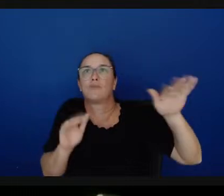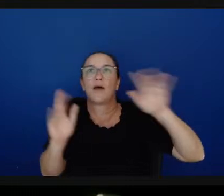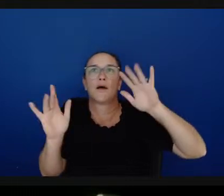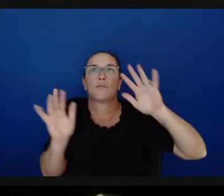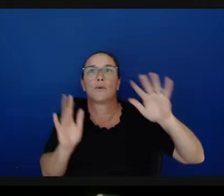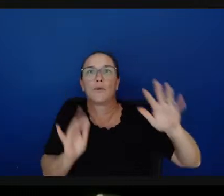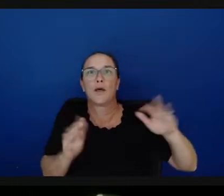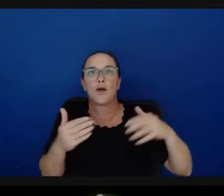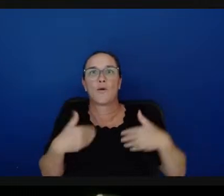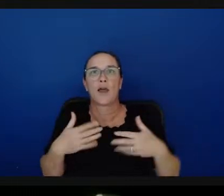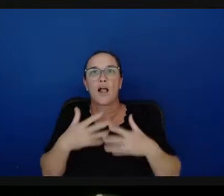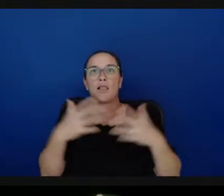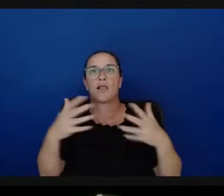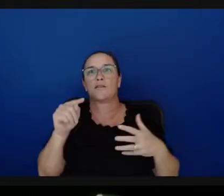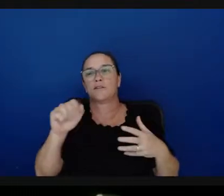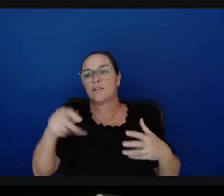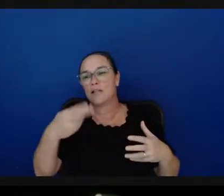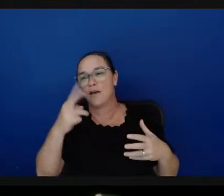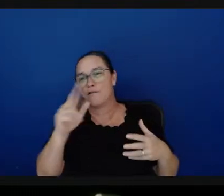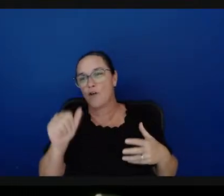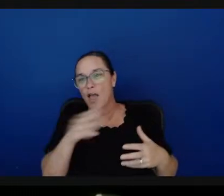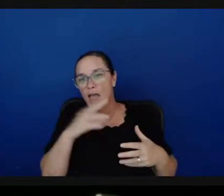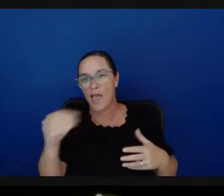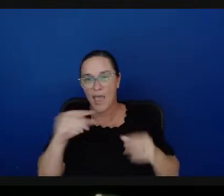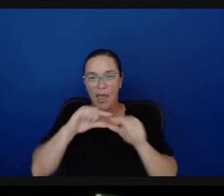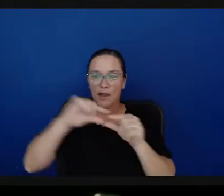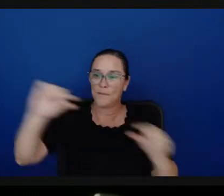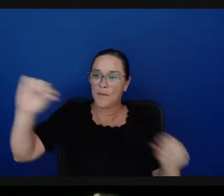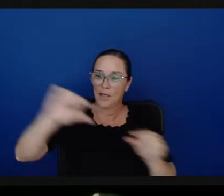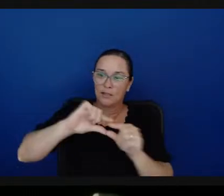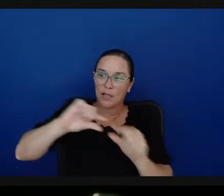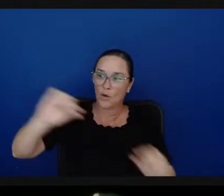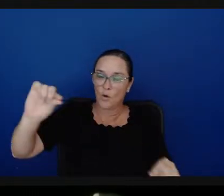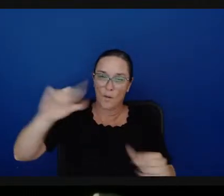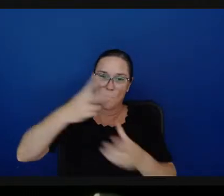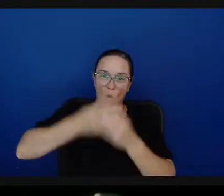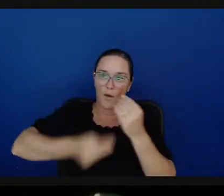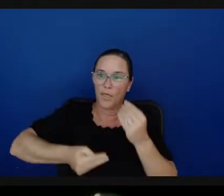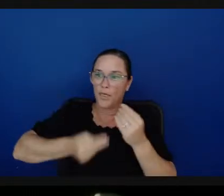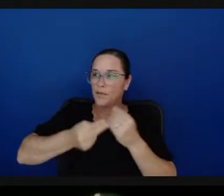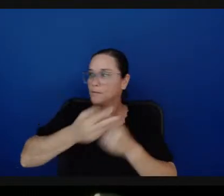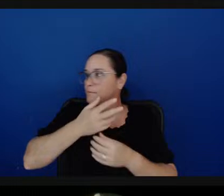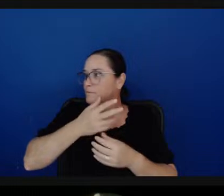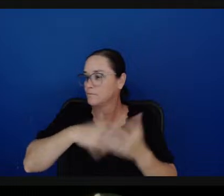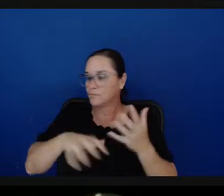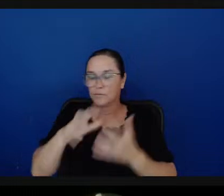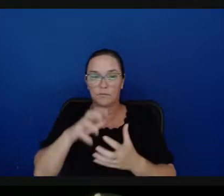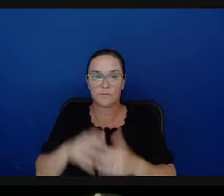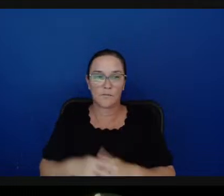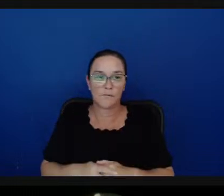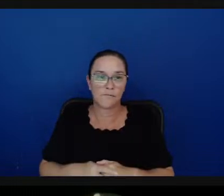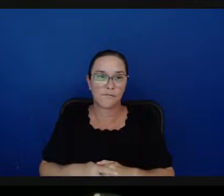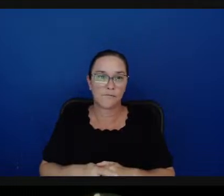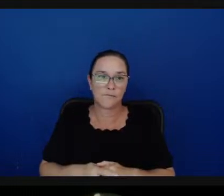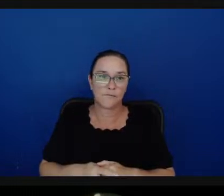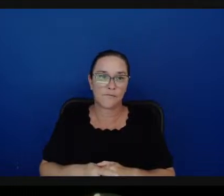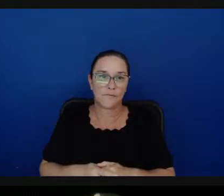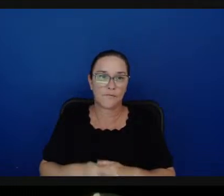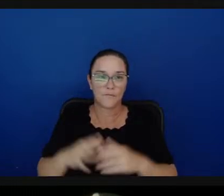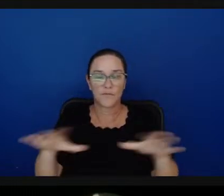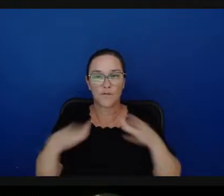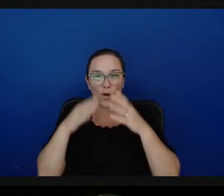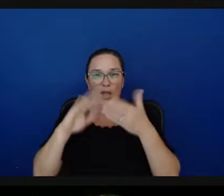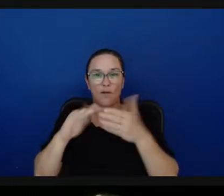mix of tephra and Pele's hair, like evenly mixed between it. This one seems like mostly Volcano Village is just getting the Pele's hair mostly,